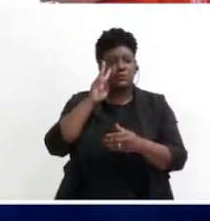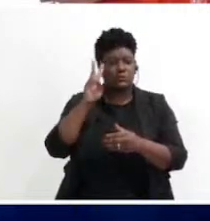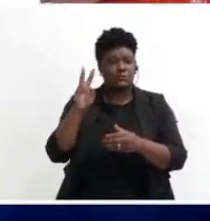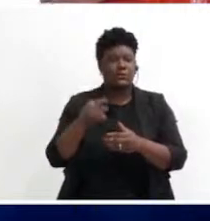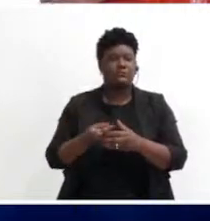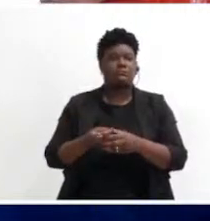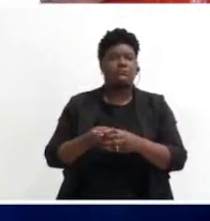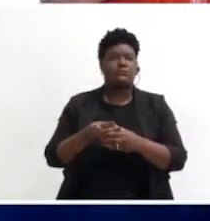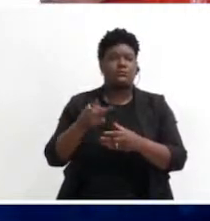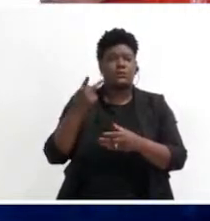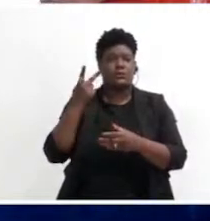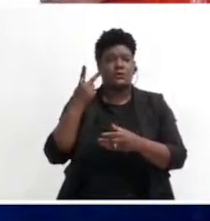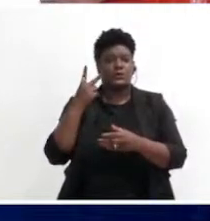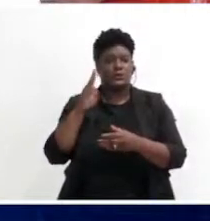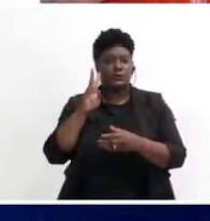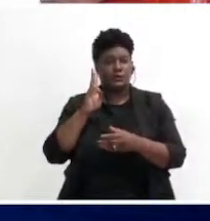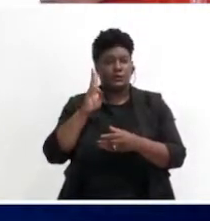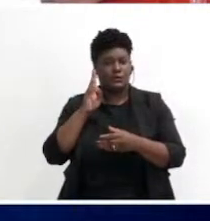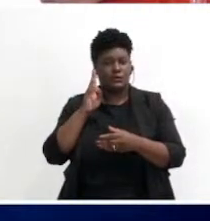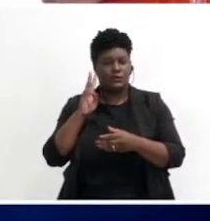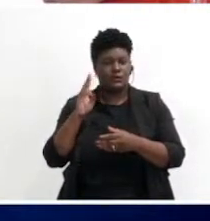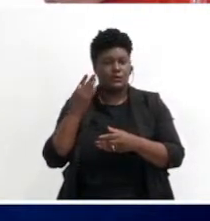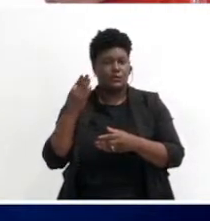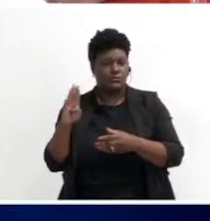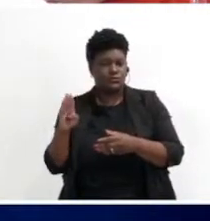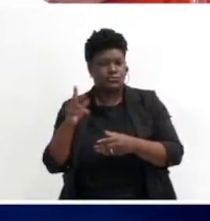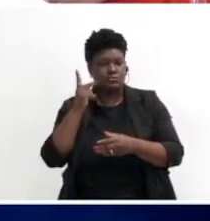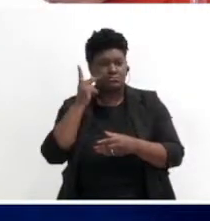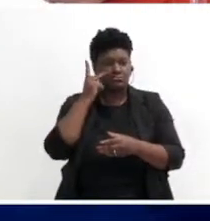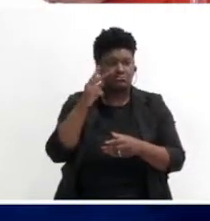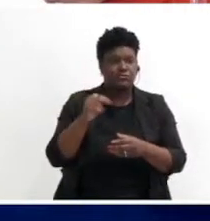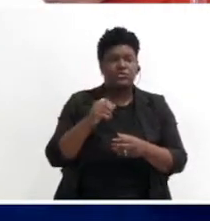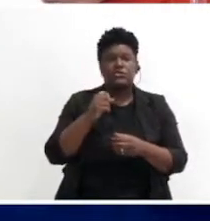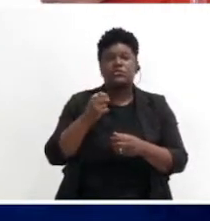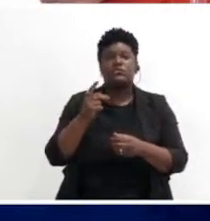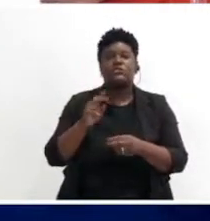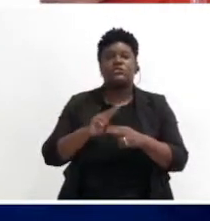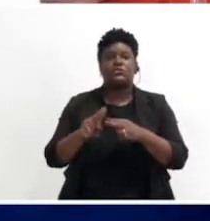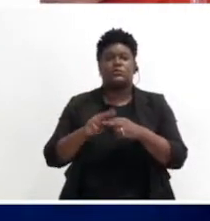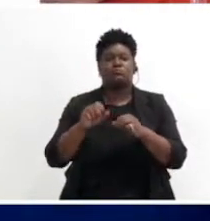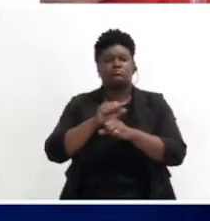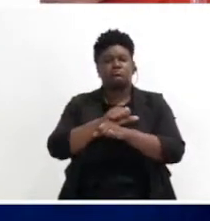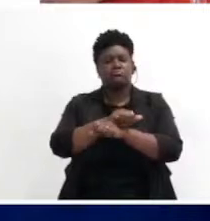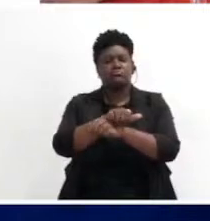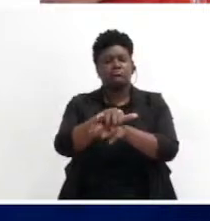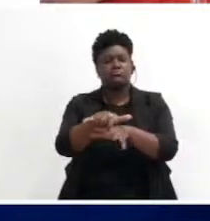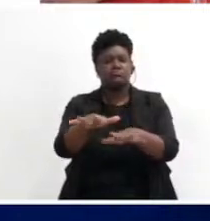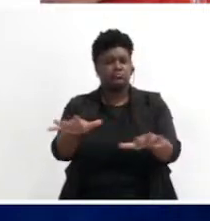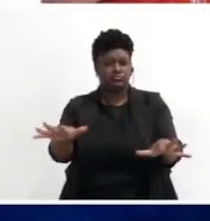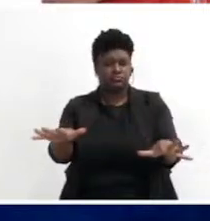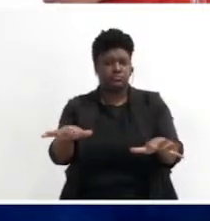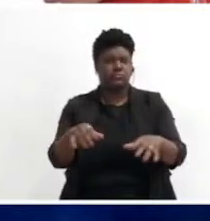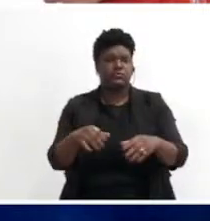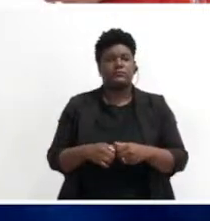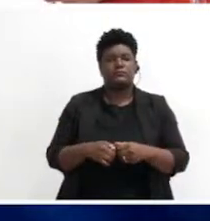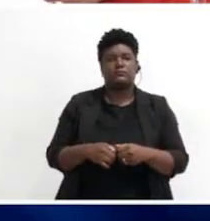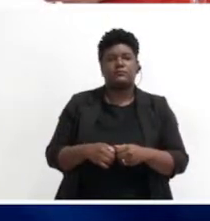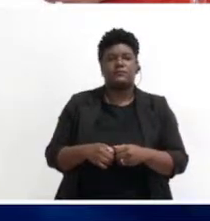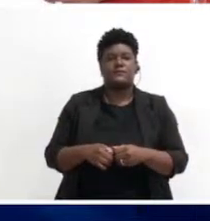power distribution on the chip. And so RDL, because it's thick and wide in comparison to chip